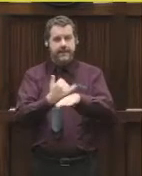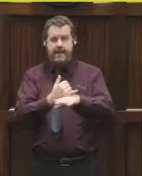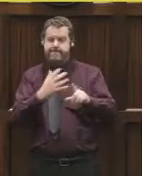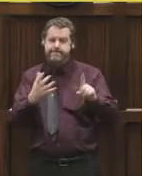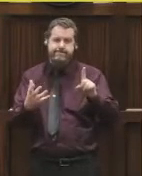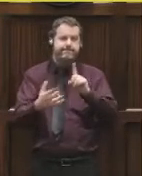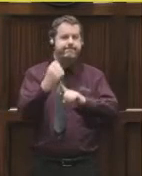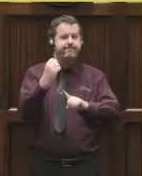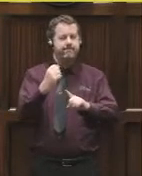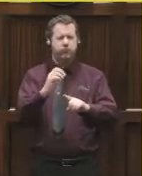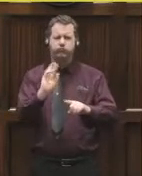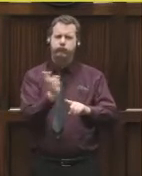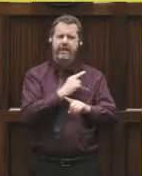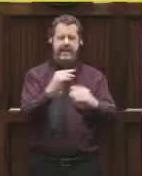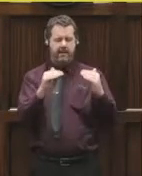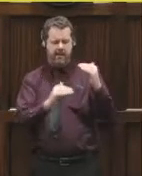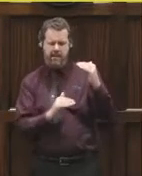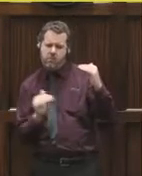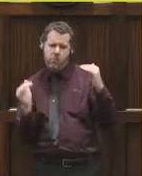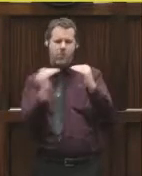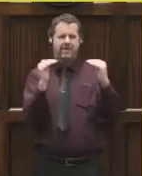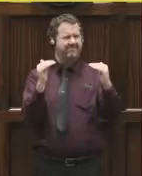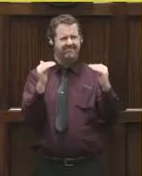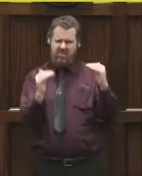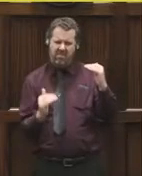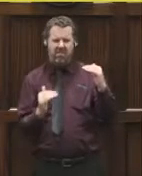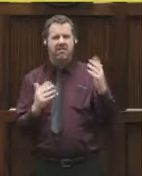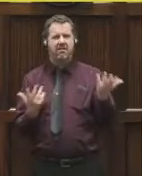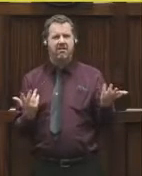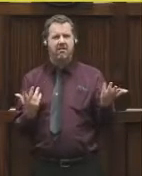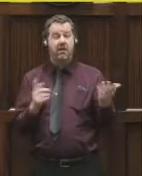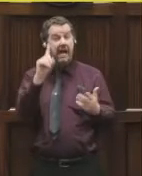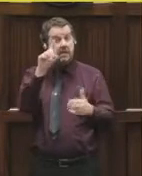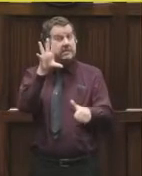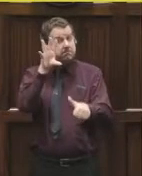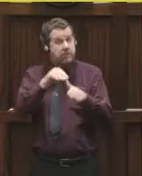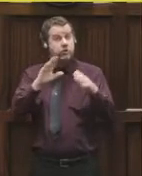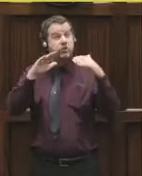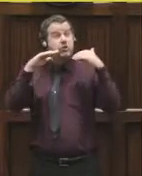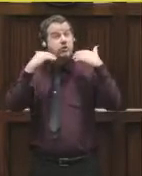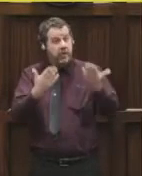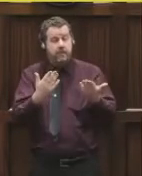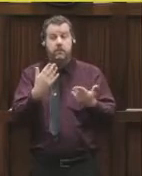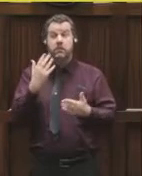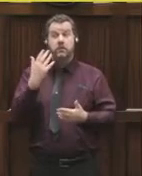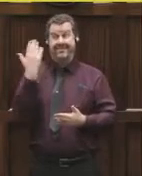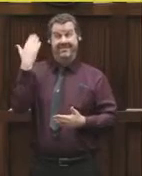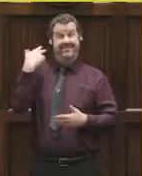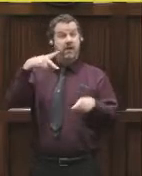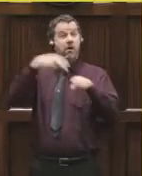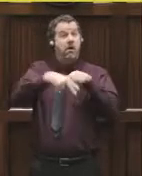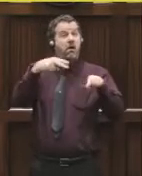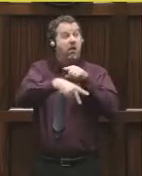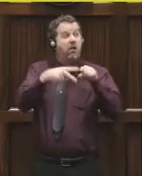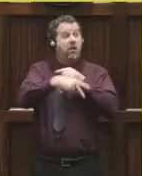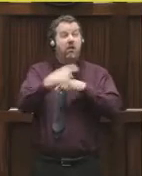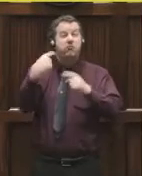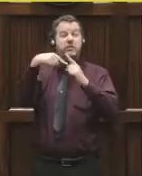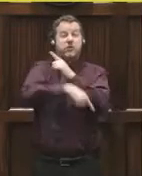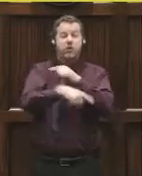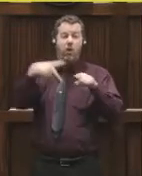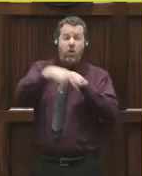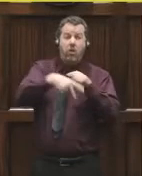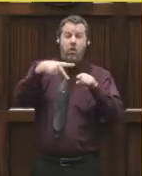that genuine equality. It is a particular shame that in the period of austerity that in fact